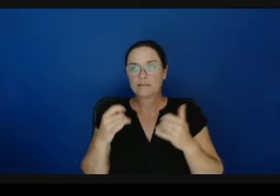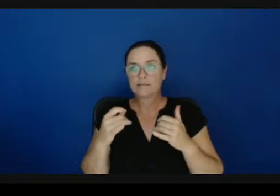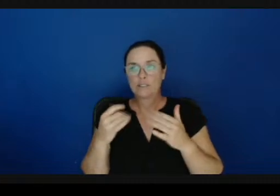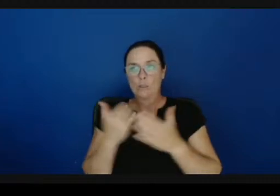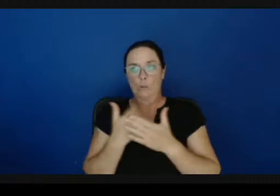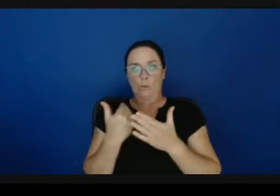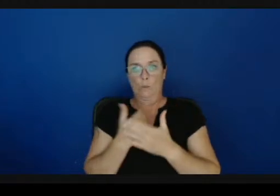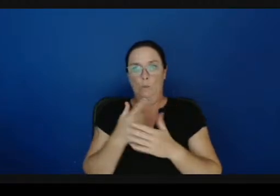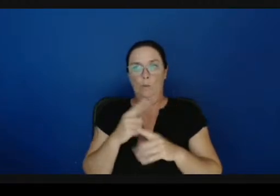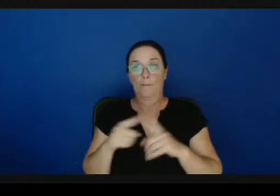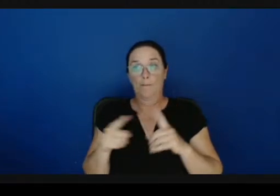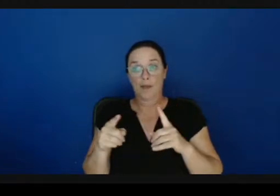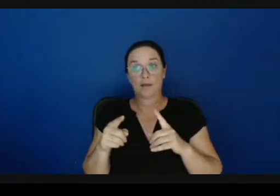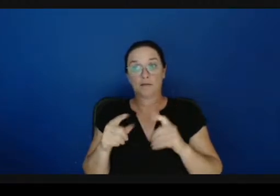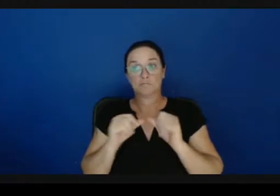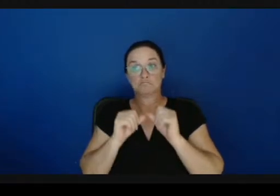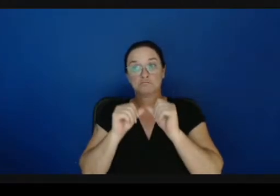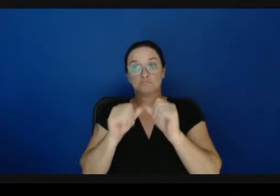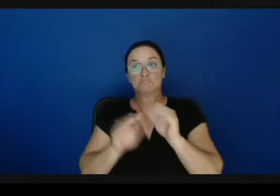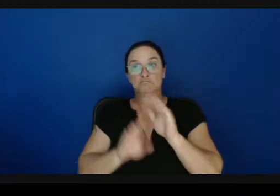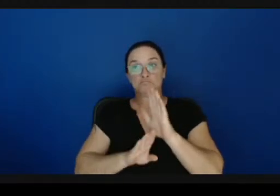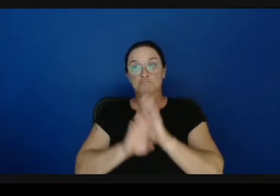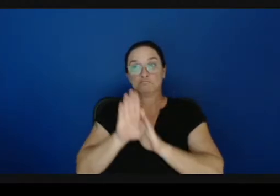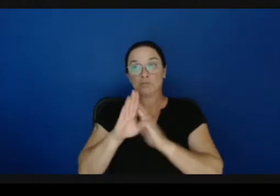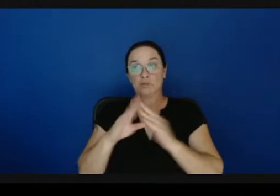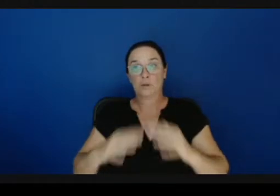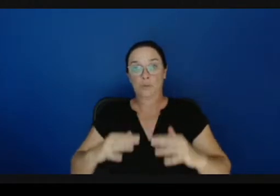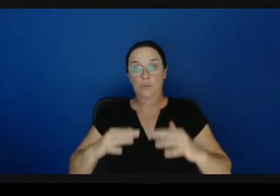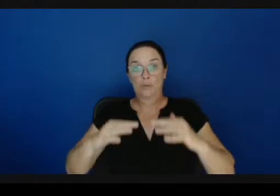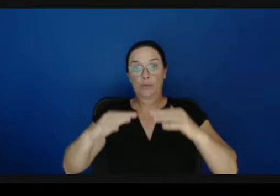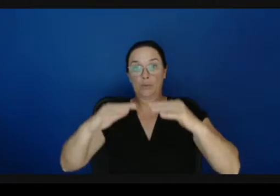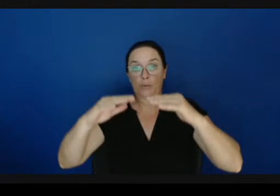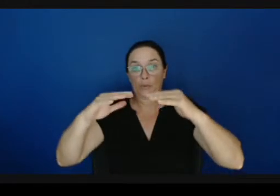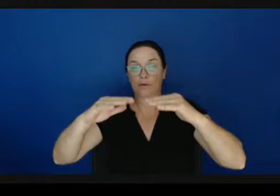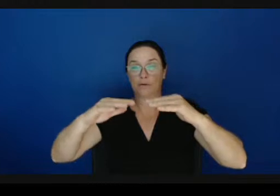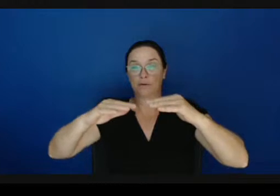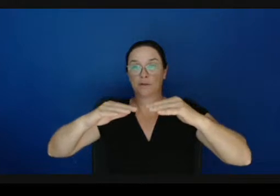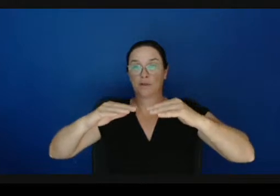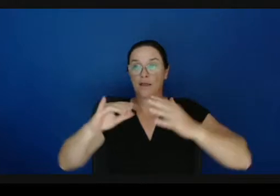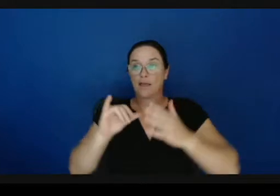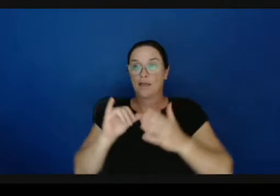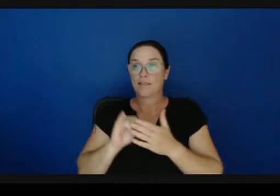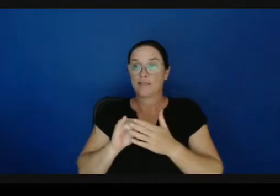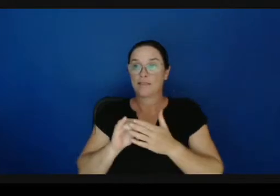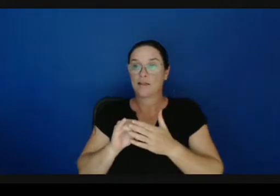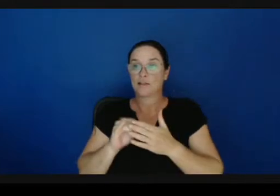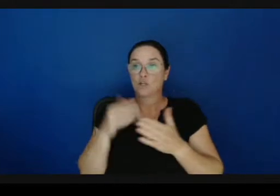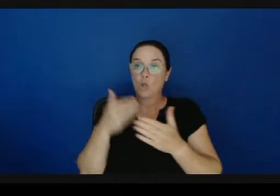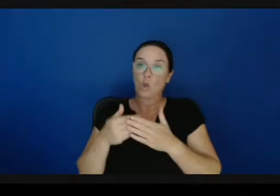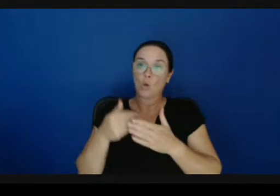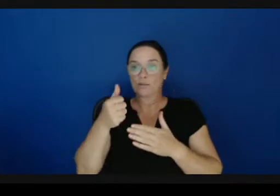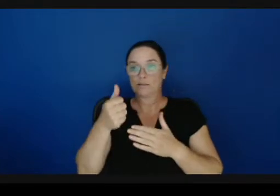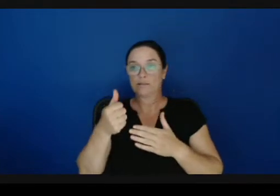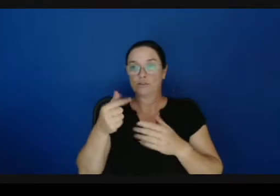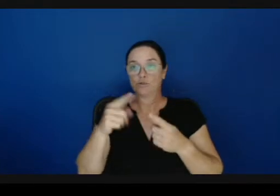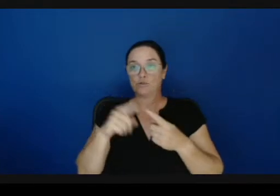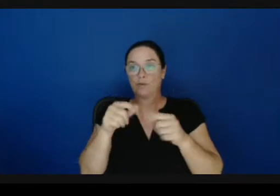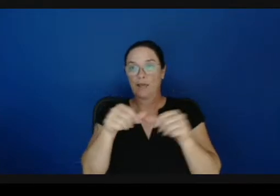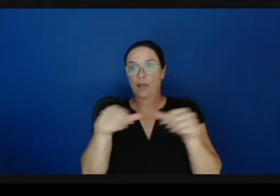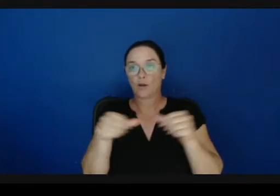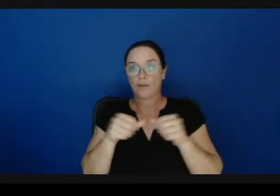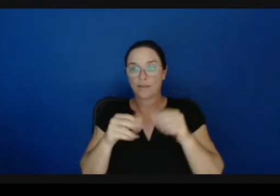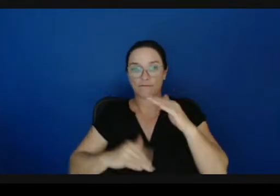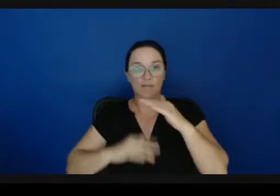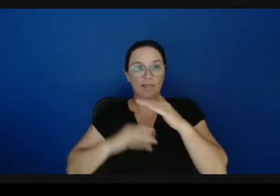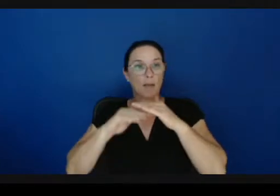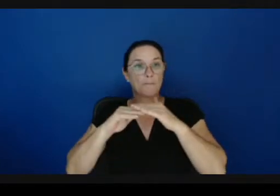pretty steadily rising. Like it's not really stopping or slowing down at all. So this is likely the closest station to the center of filling right